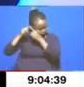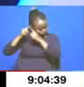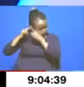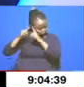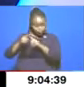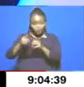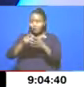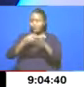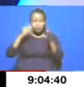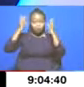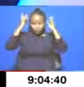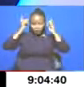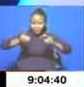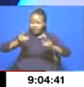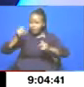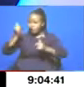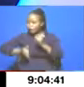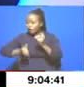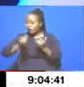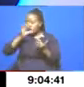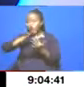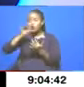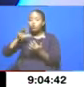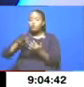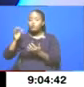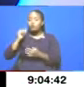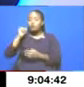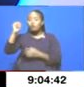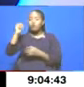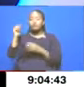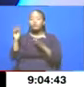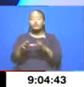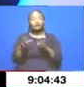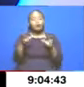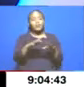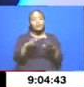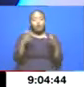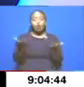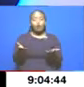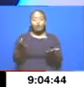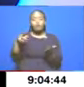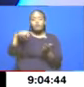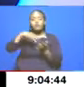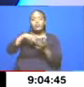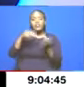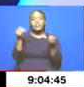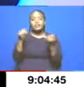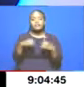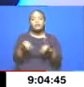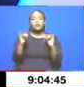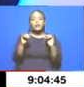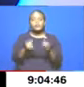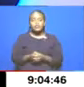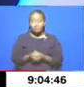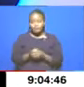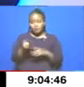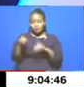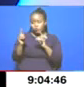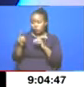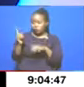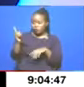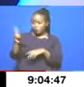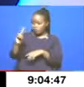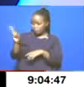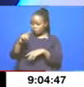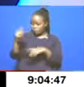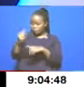seek nomination for political parties or vie independently. Nderitu, who spoke in Nairobi during a training for aspirants on